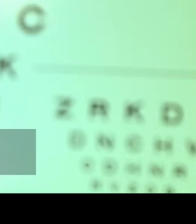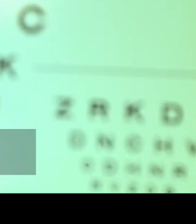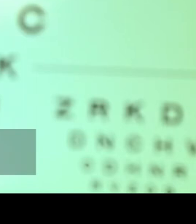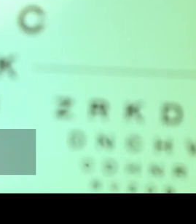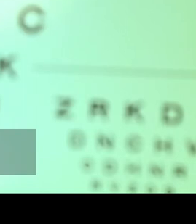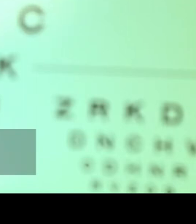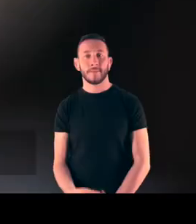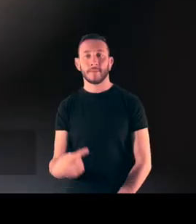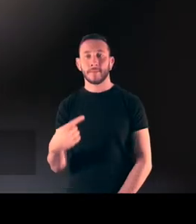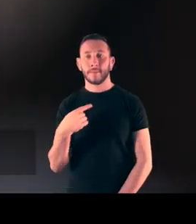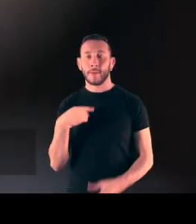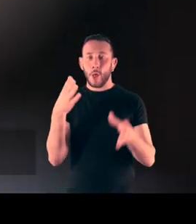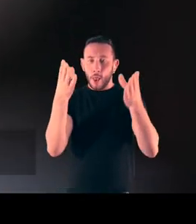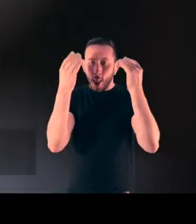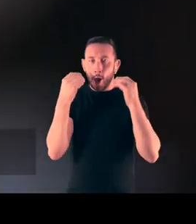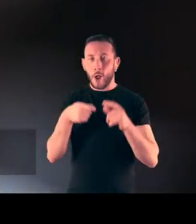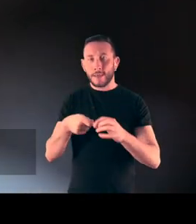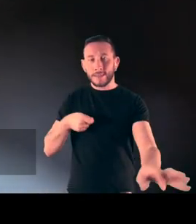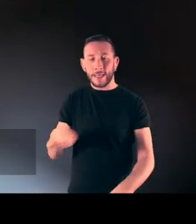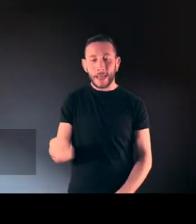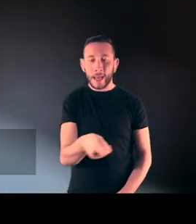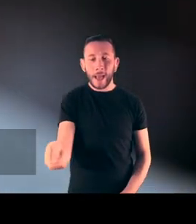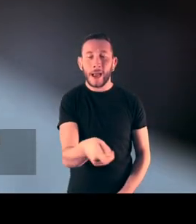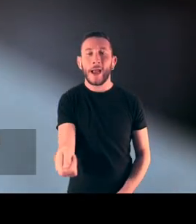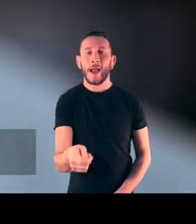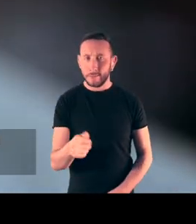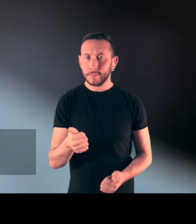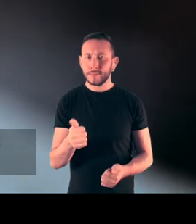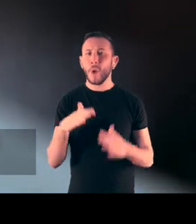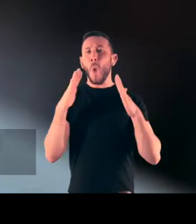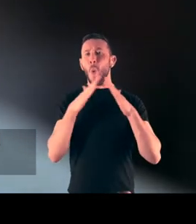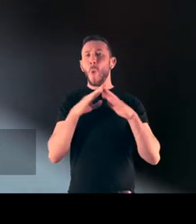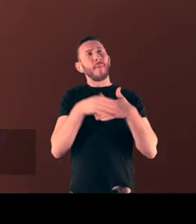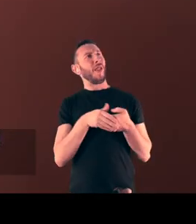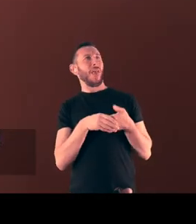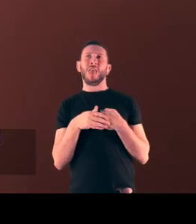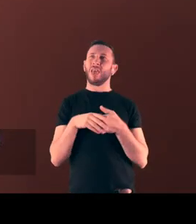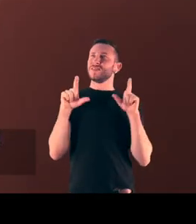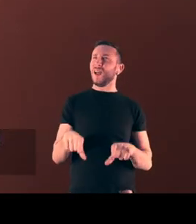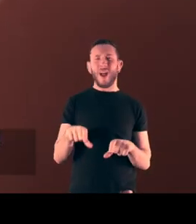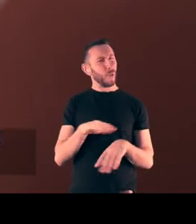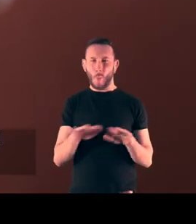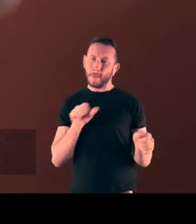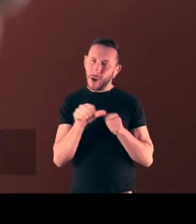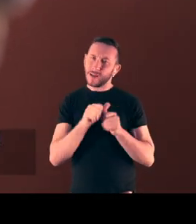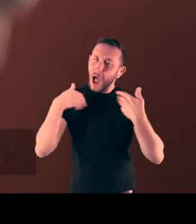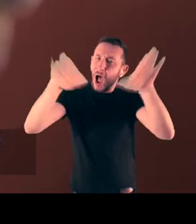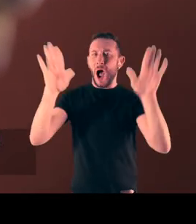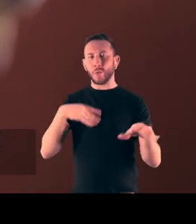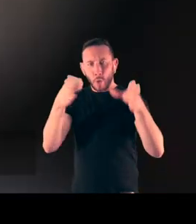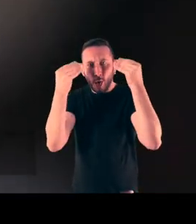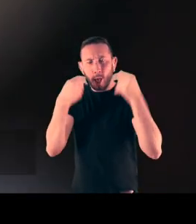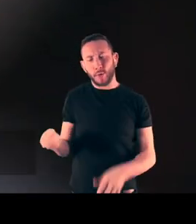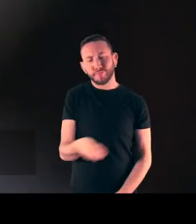feel more safer. You just learnt your way around and you learnt to get around so that you didn't sit down around doing